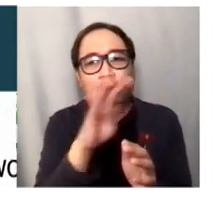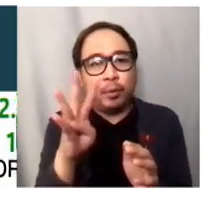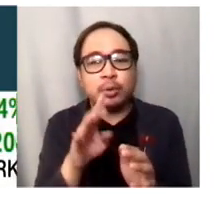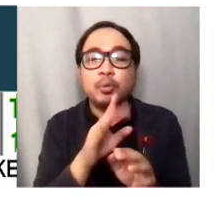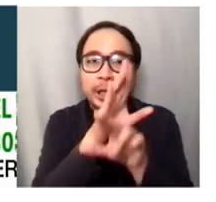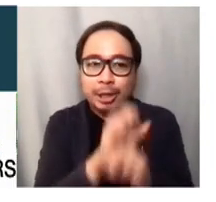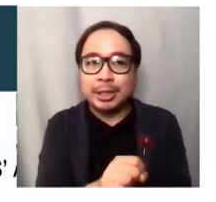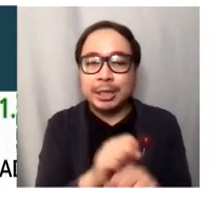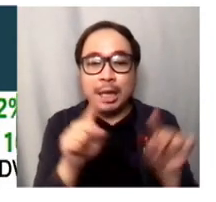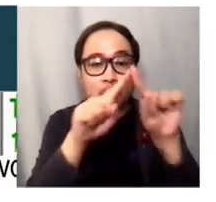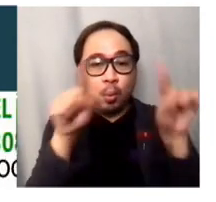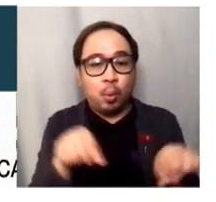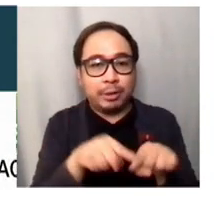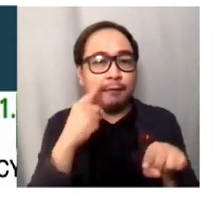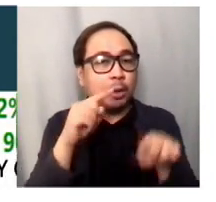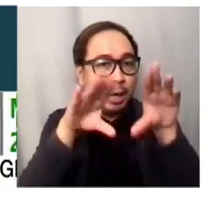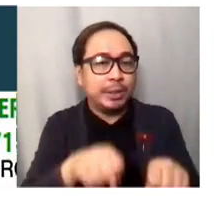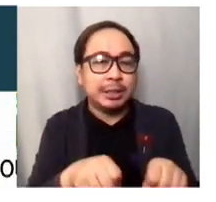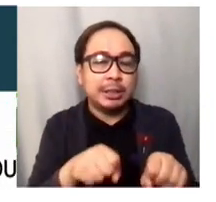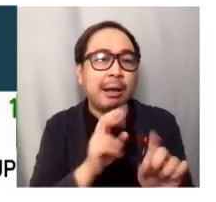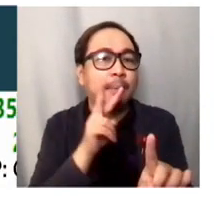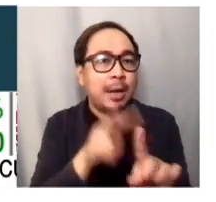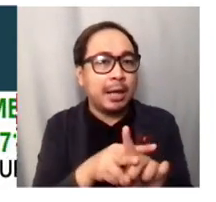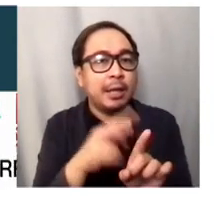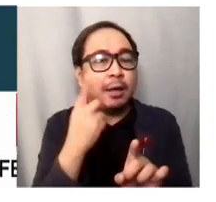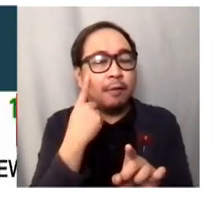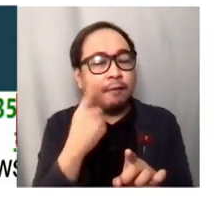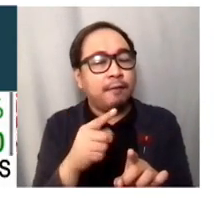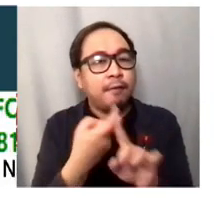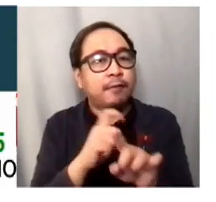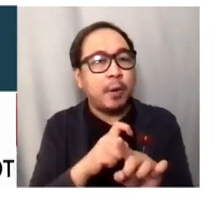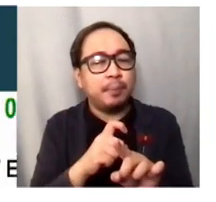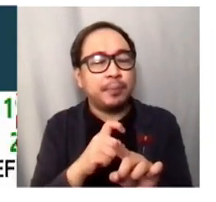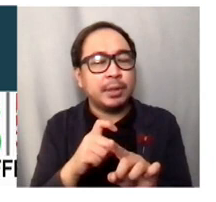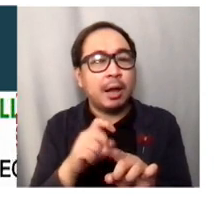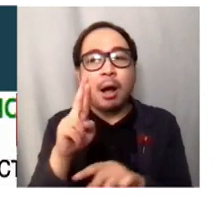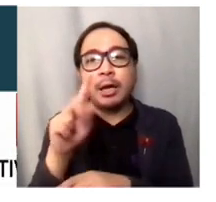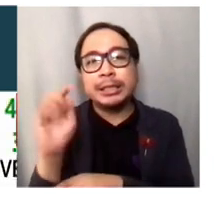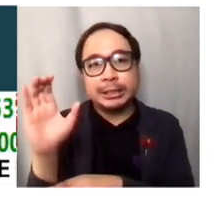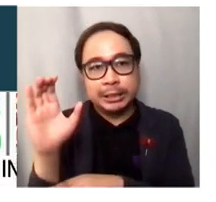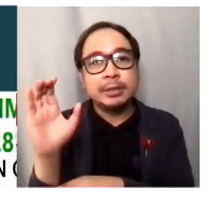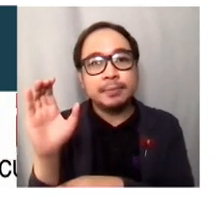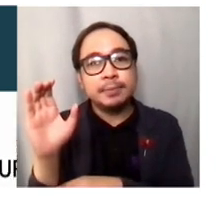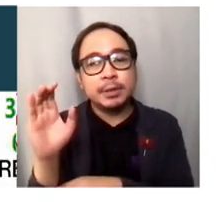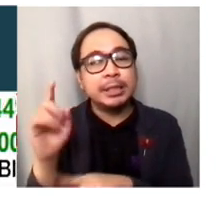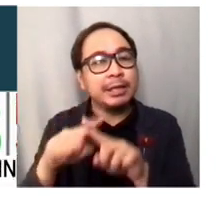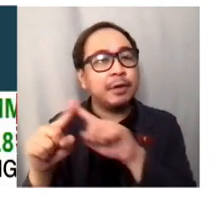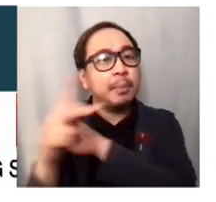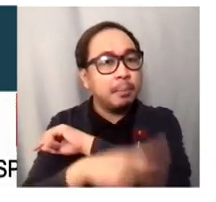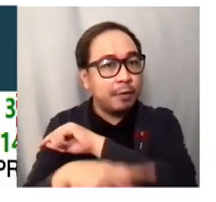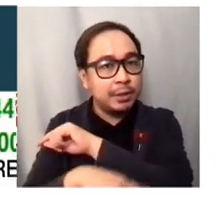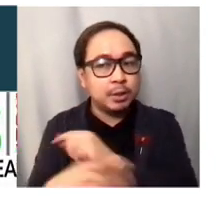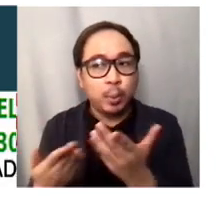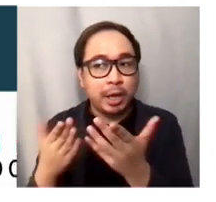of arrest were issued, applied for and issued by the regional trial courts in the provinces where they operate